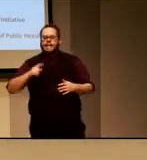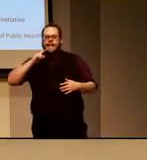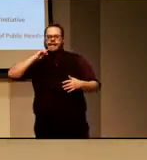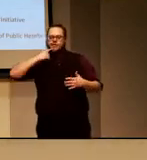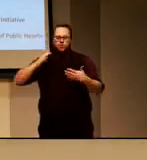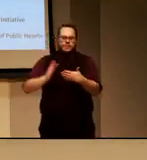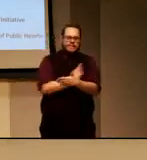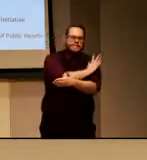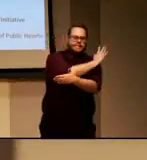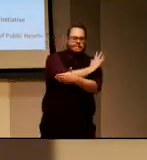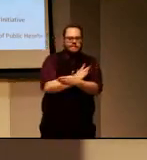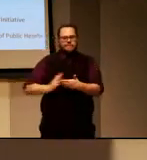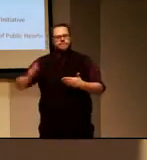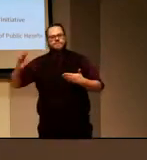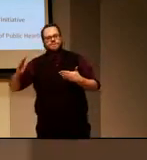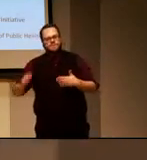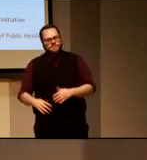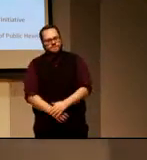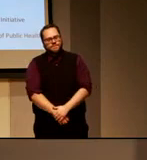Extremes.